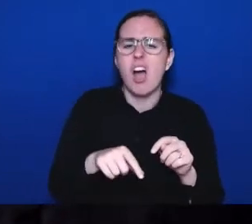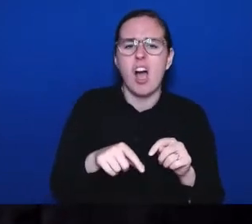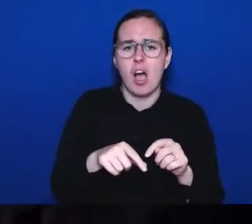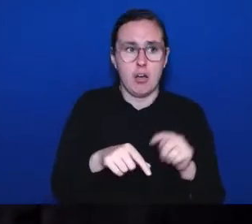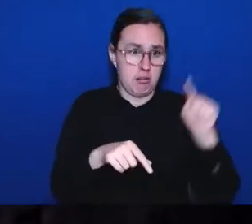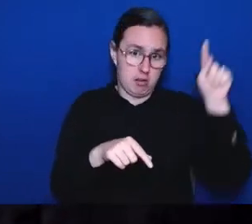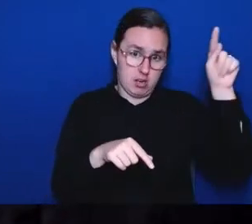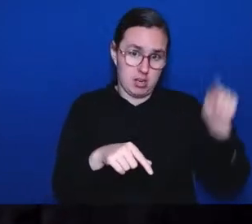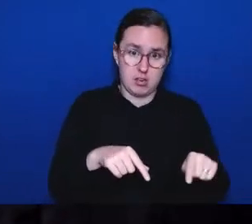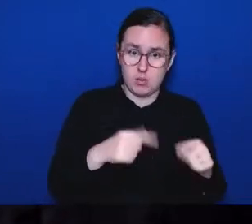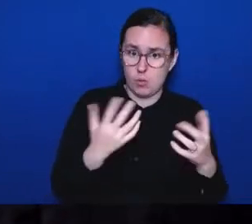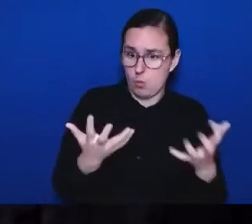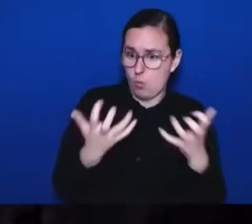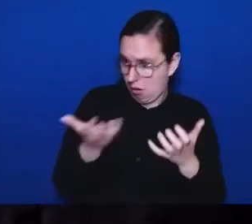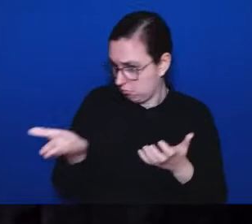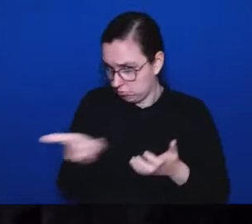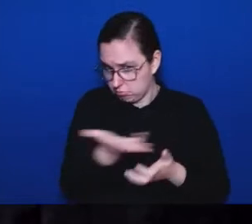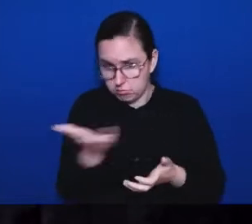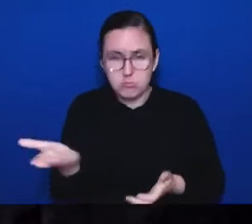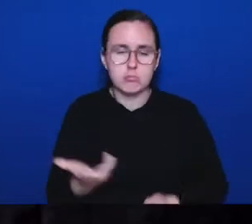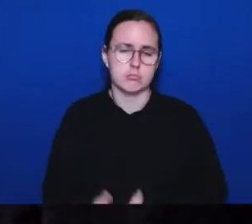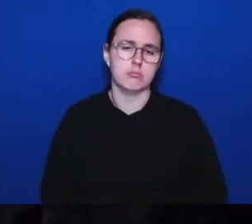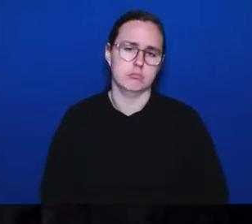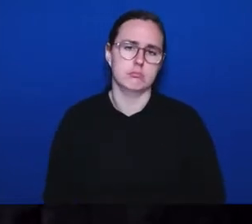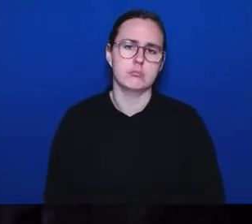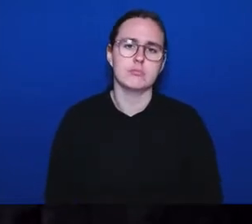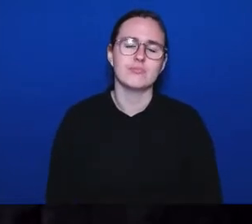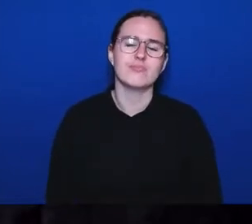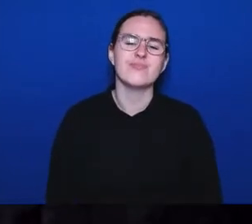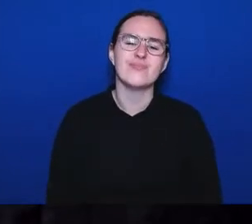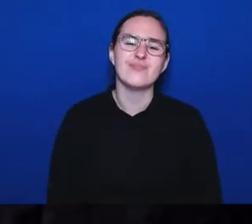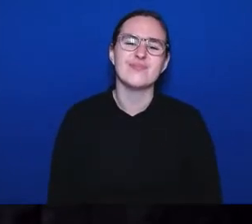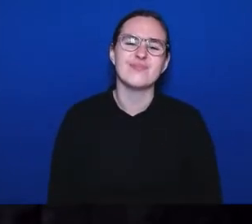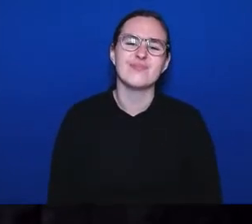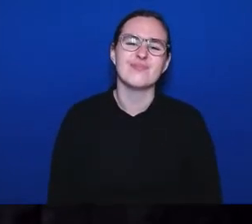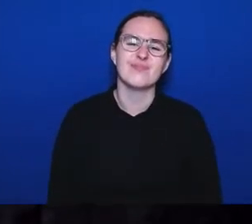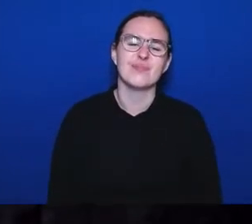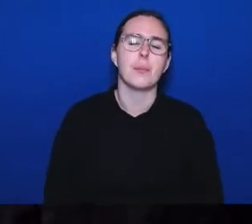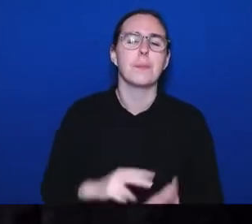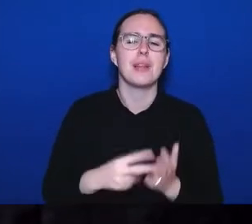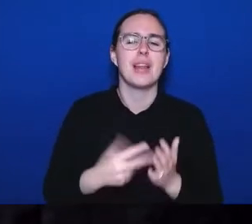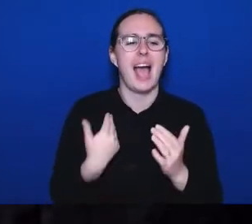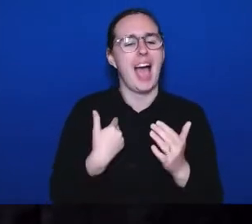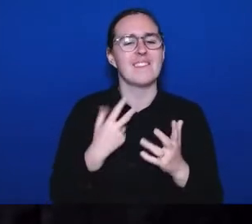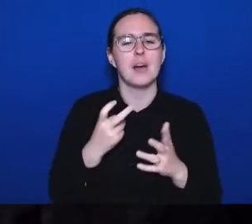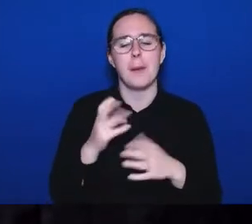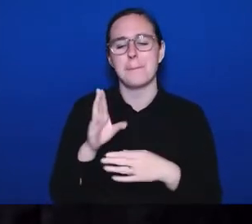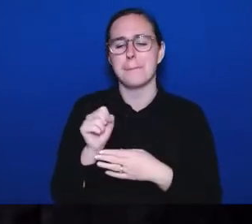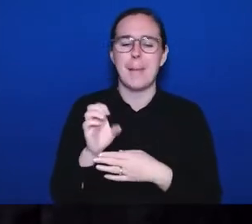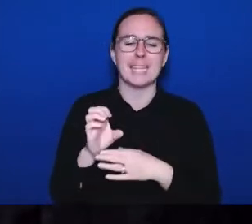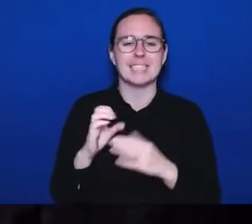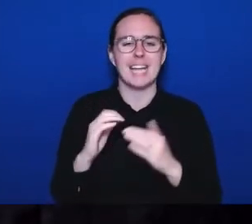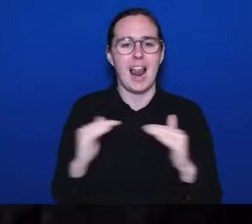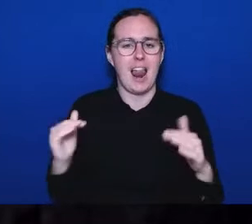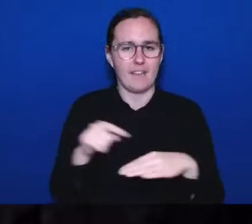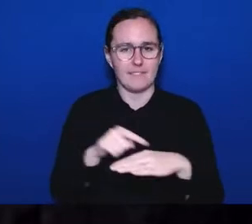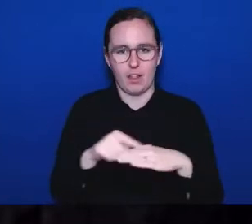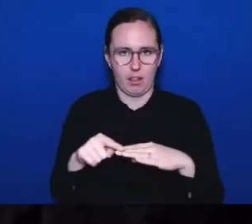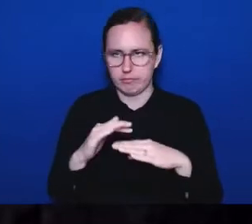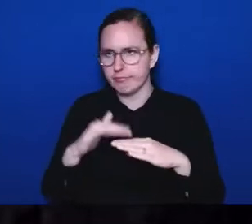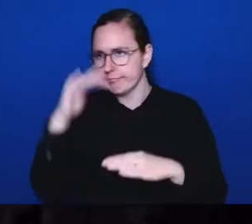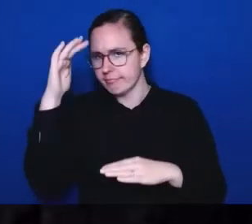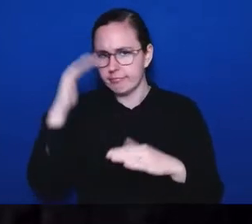the base. It lays out a base, and it provides an alternative. And it is, I would argue, significantly, we would expect